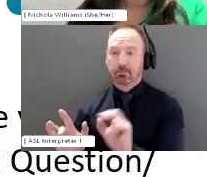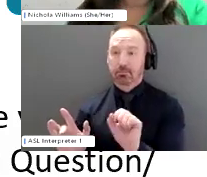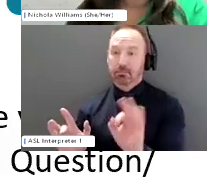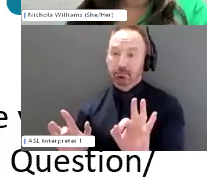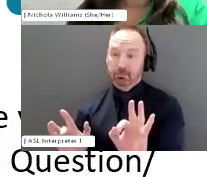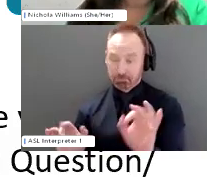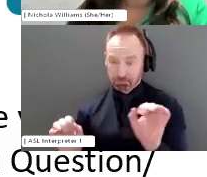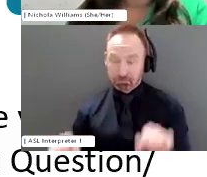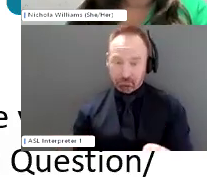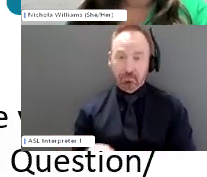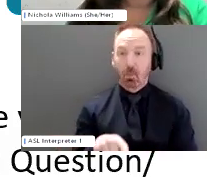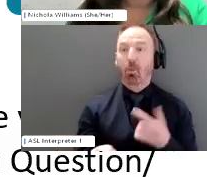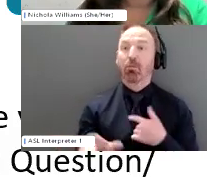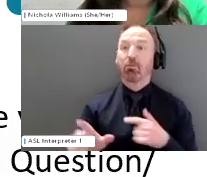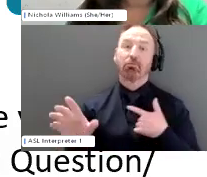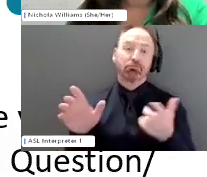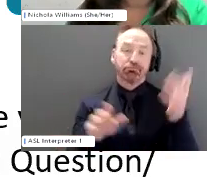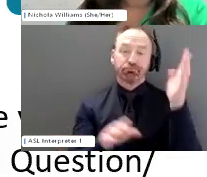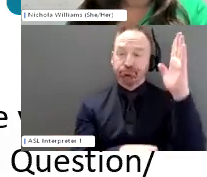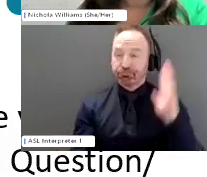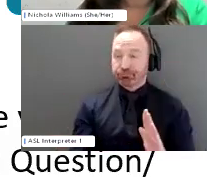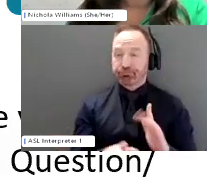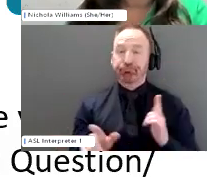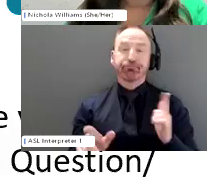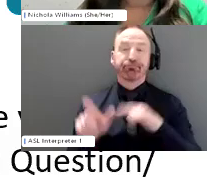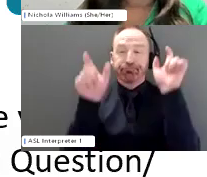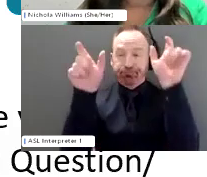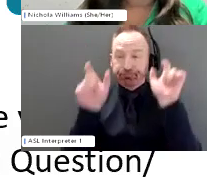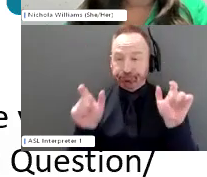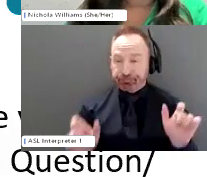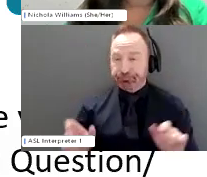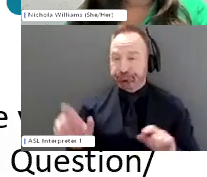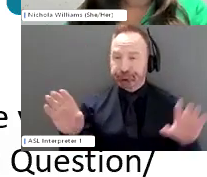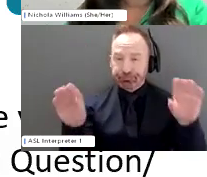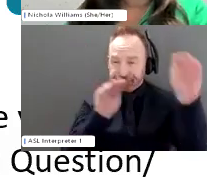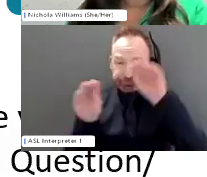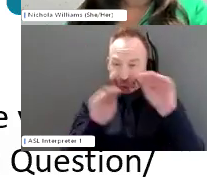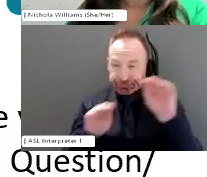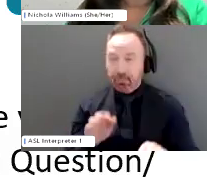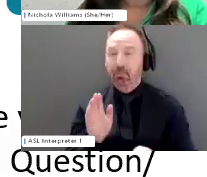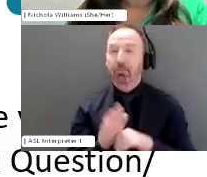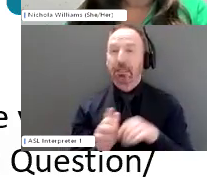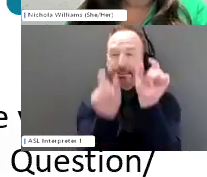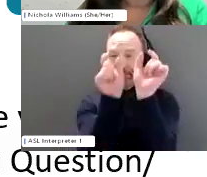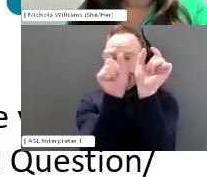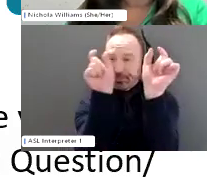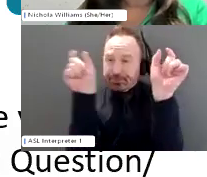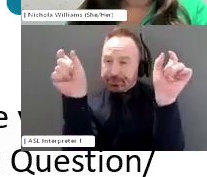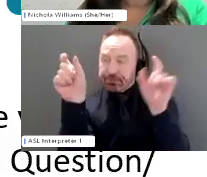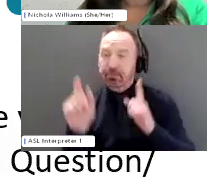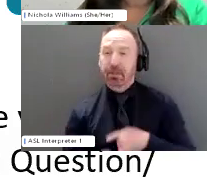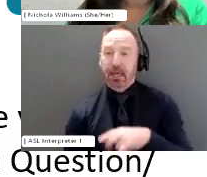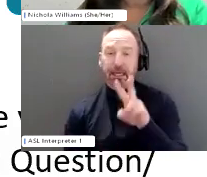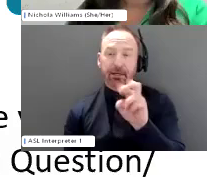adjust the layout of the speakers with the grid box that's at the top of your screen where the speakers are to